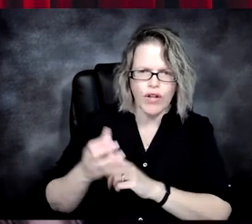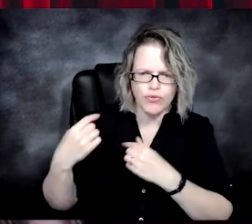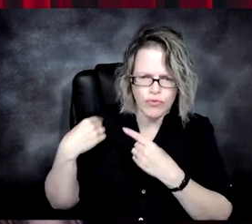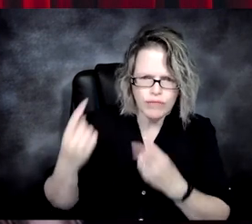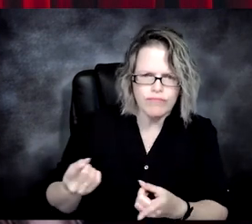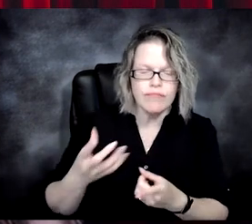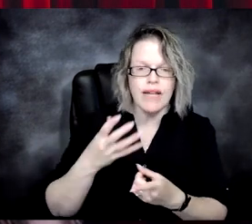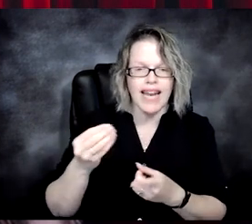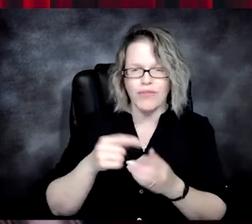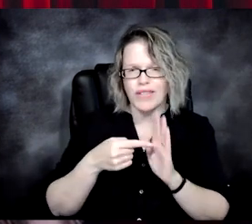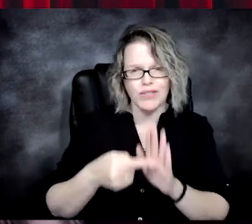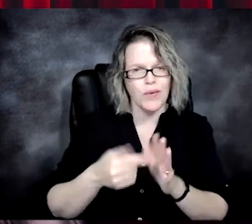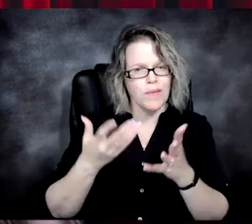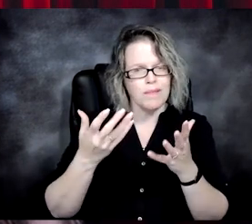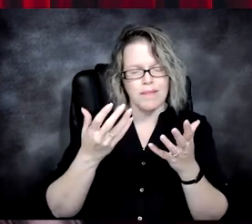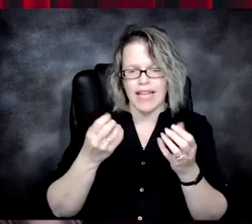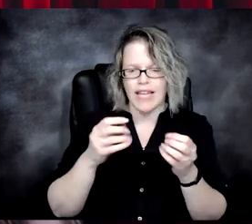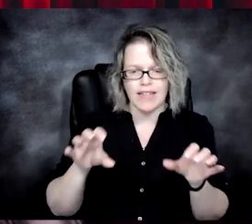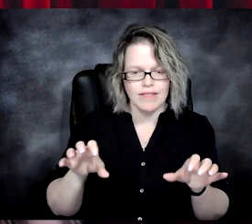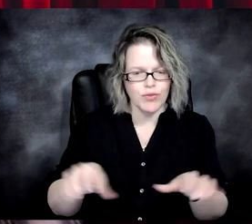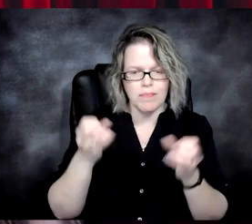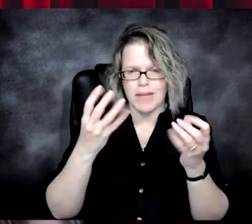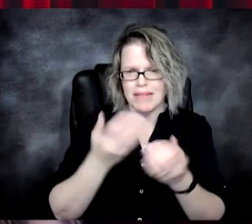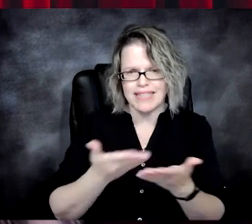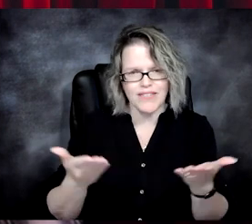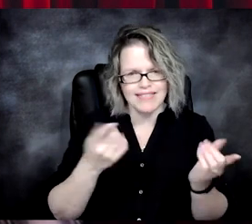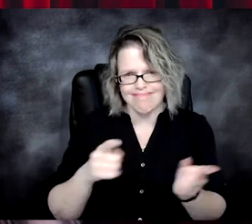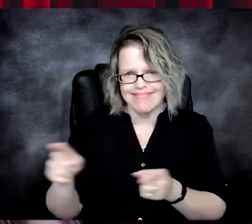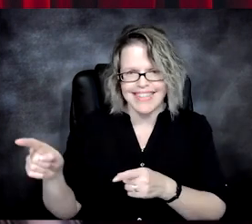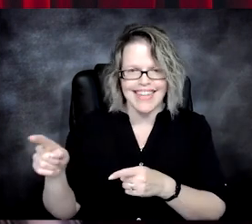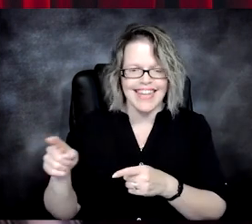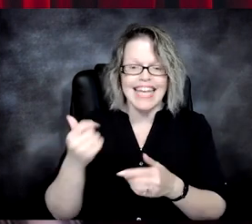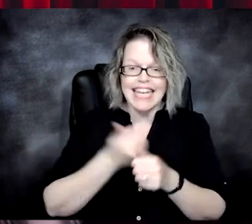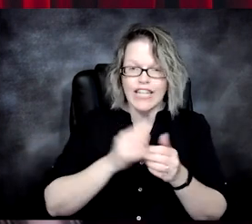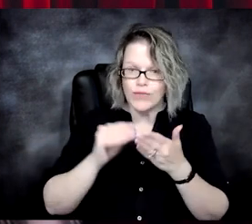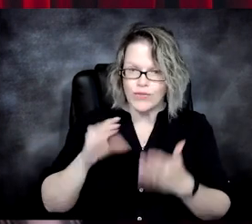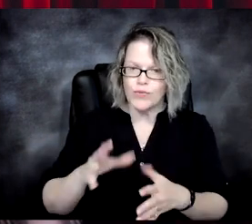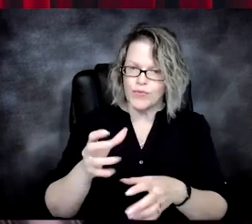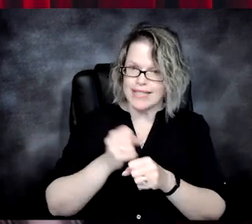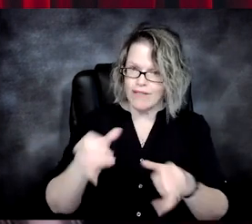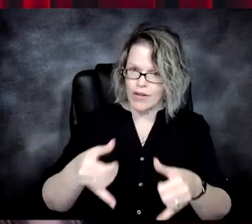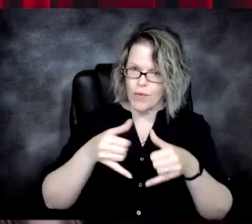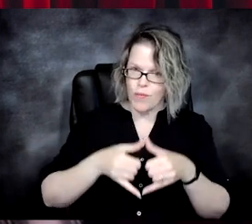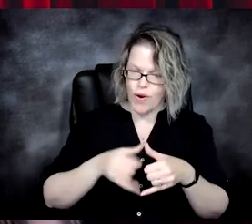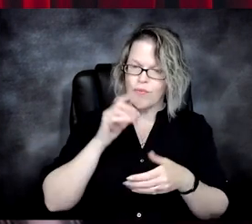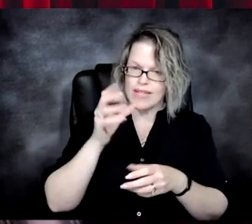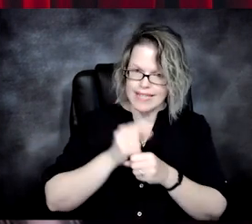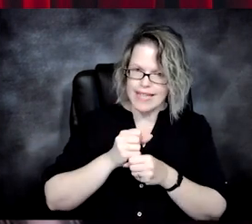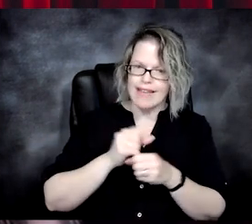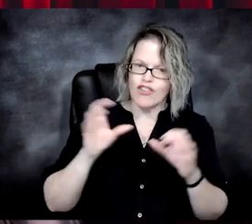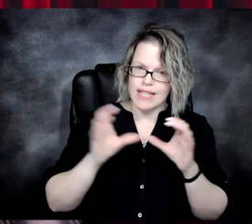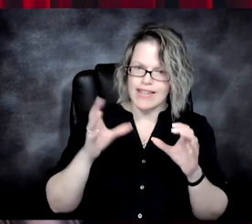can produce a broad range of outcomes. Each student receiving an award will receive an award certificate and letter with